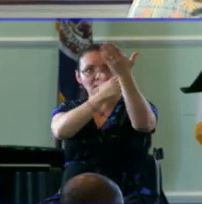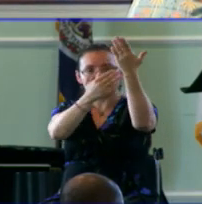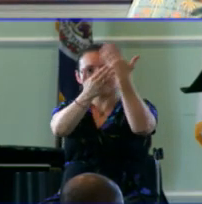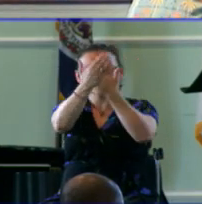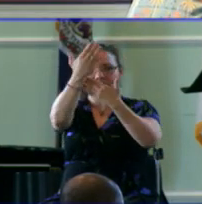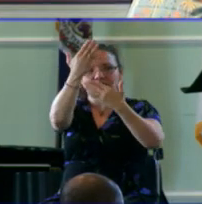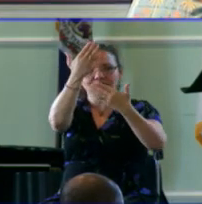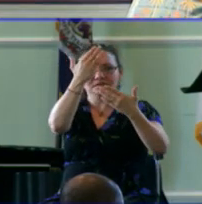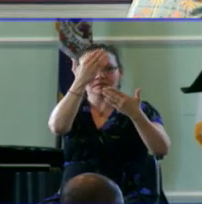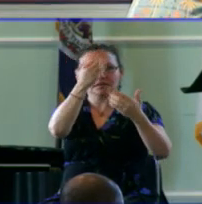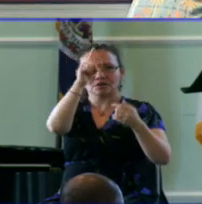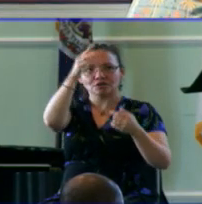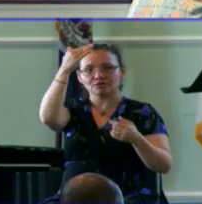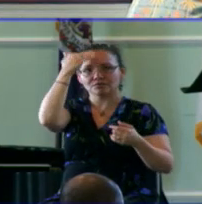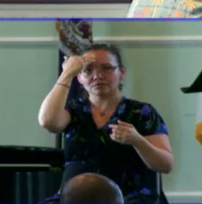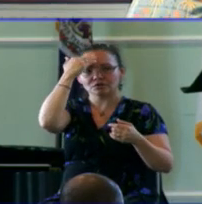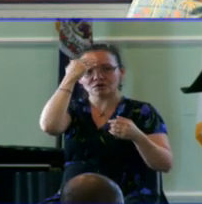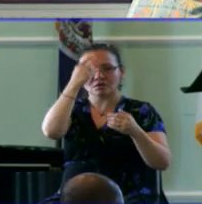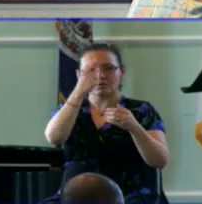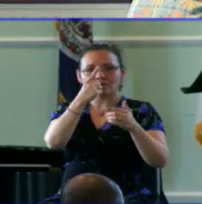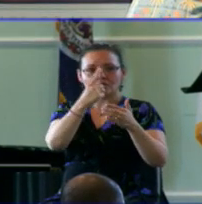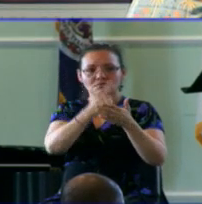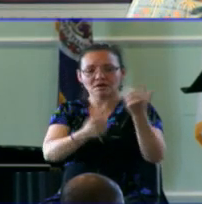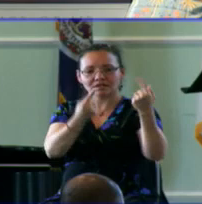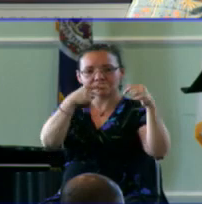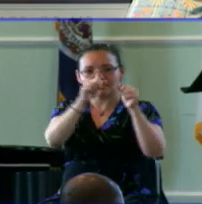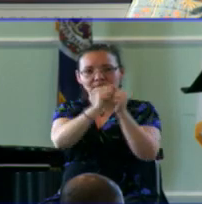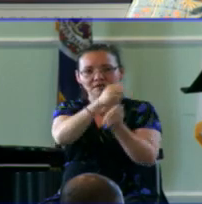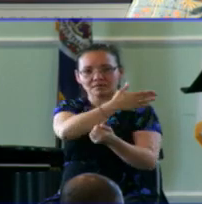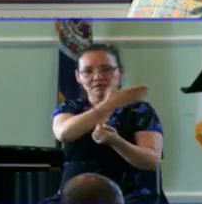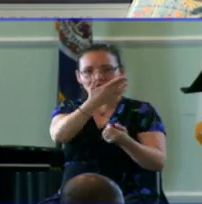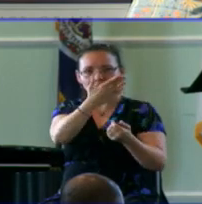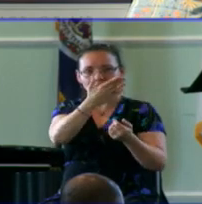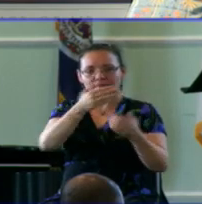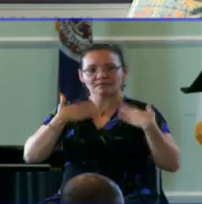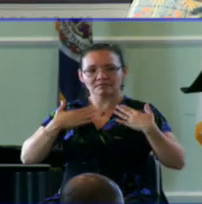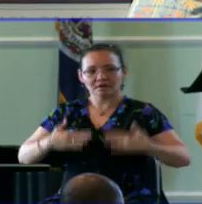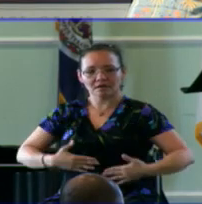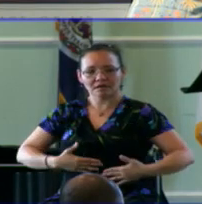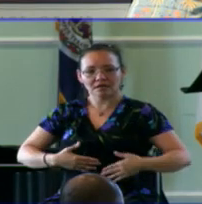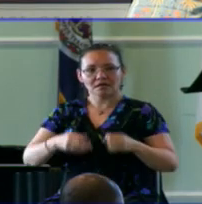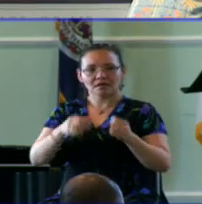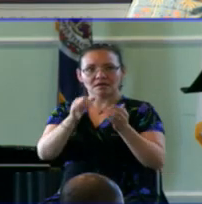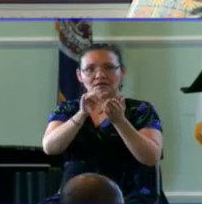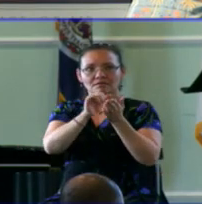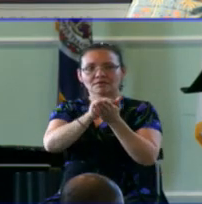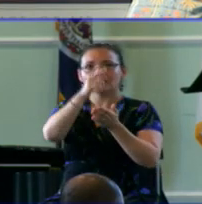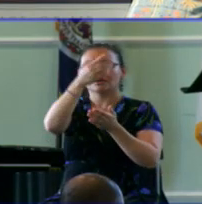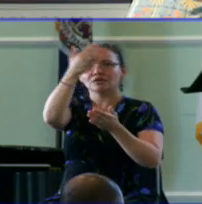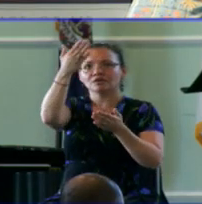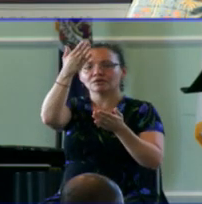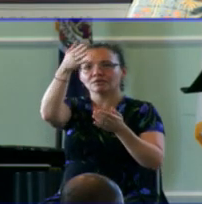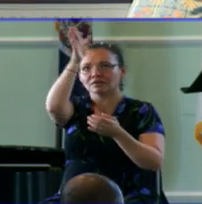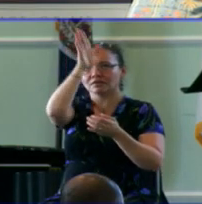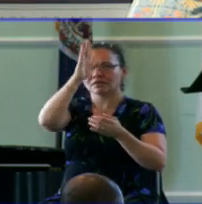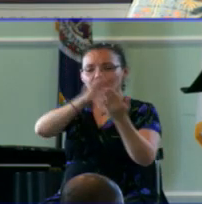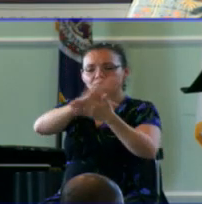know his physical condition, Lord. But we know that you're the God of all power.